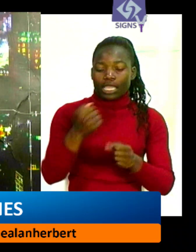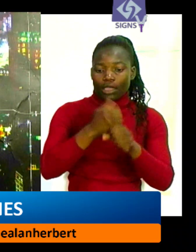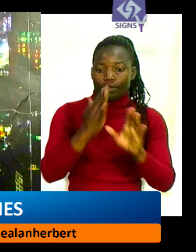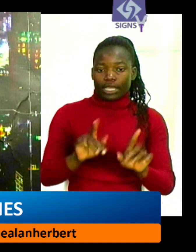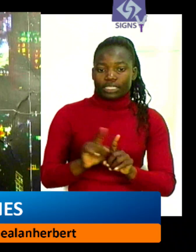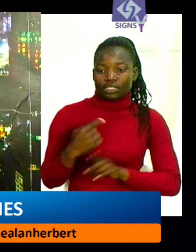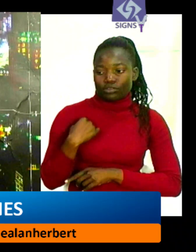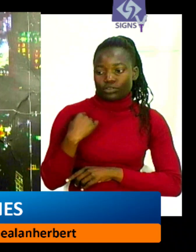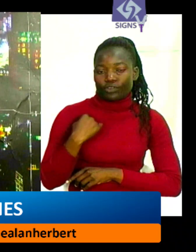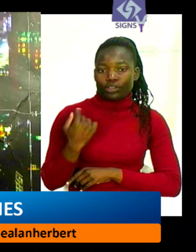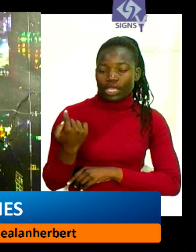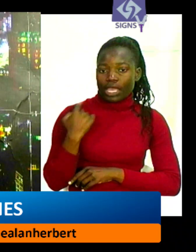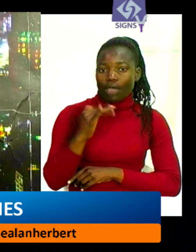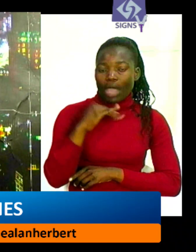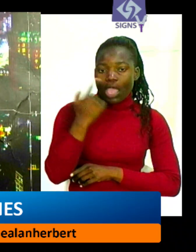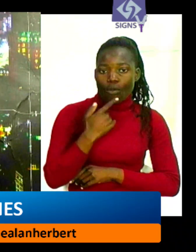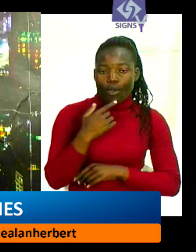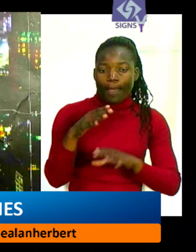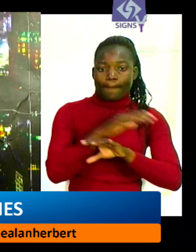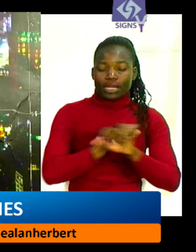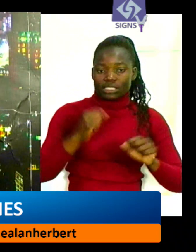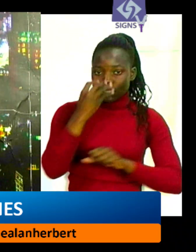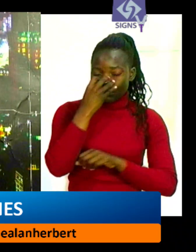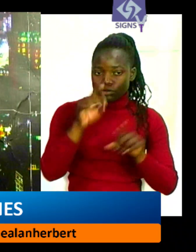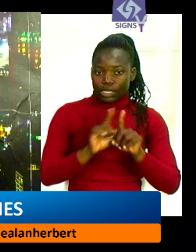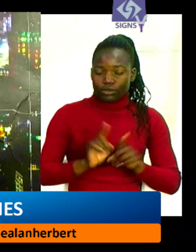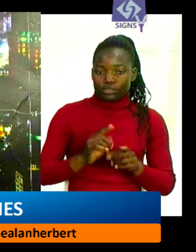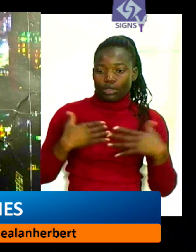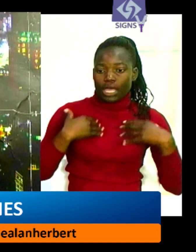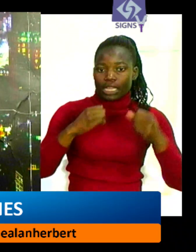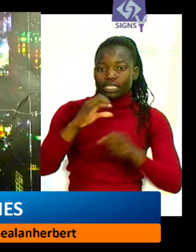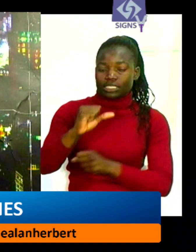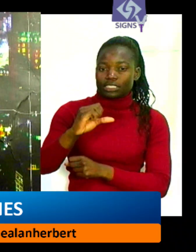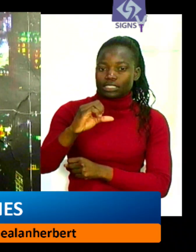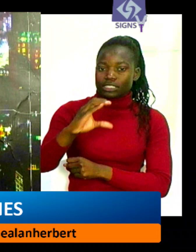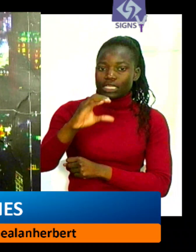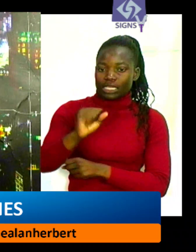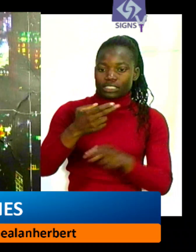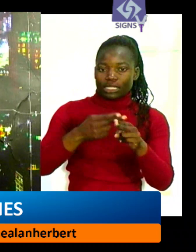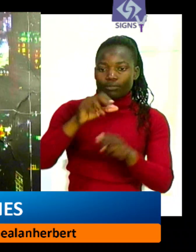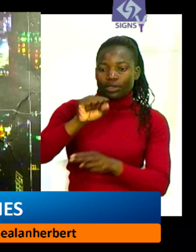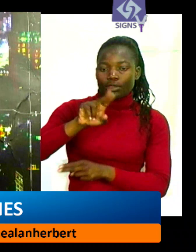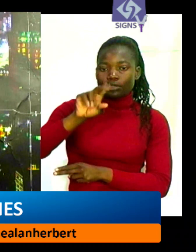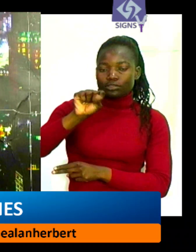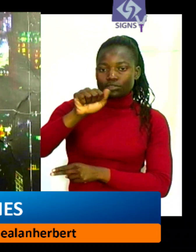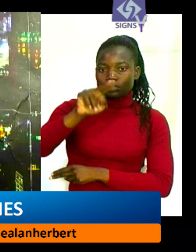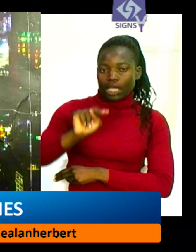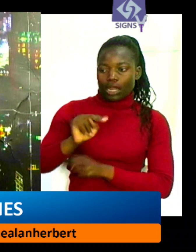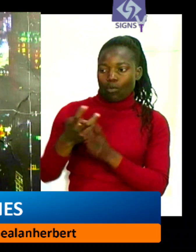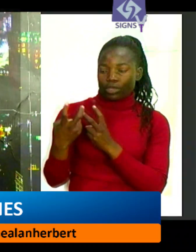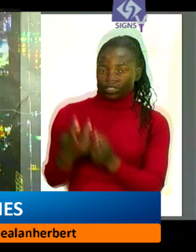community healthcare workers and volunteers yesterday by President William Ruto and Health CS